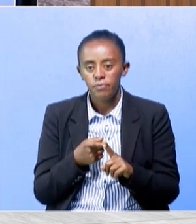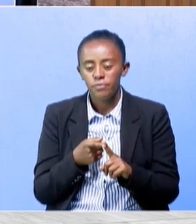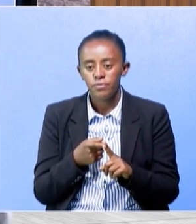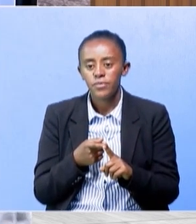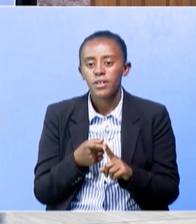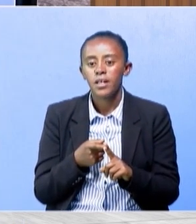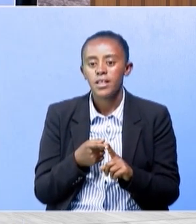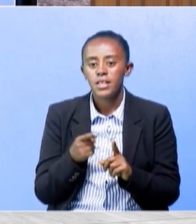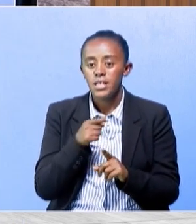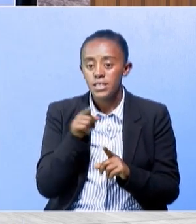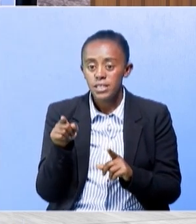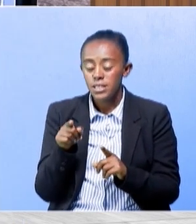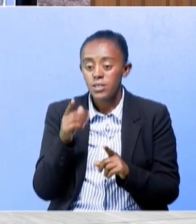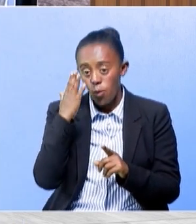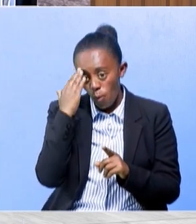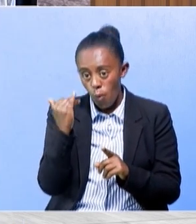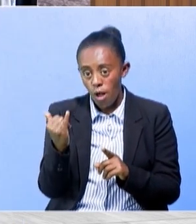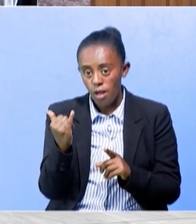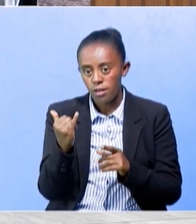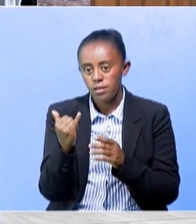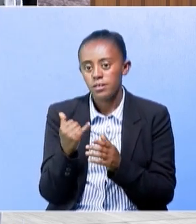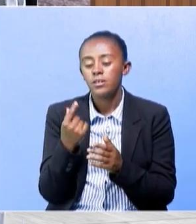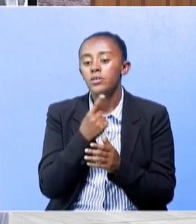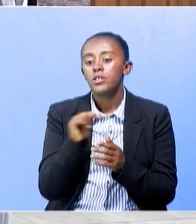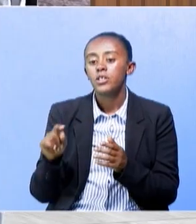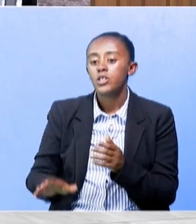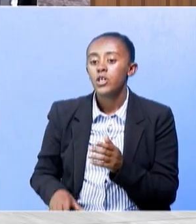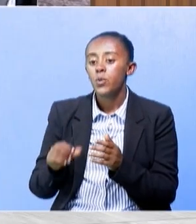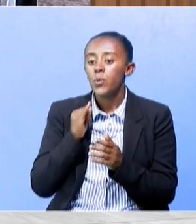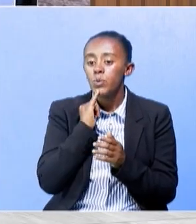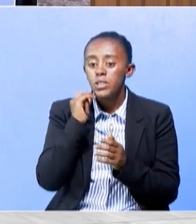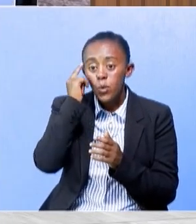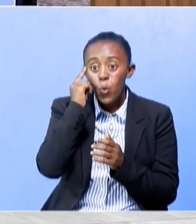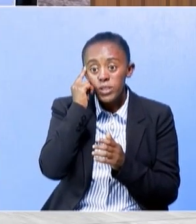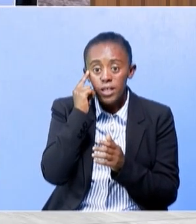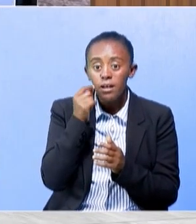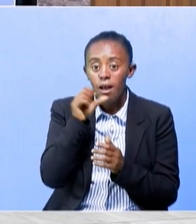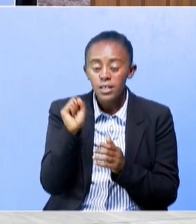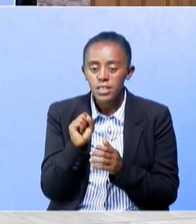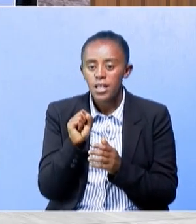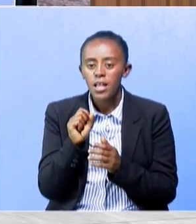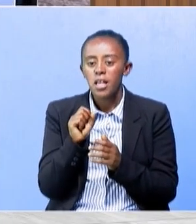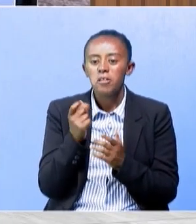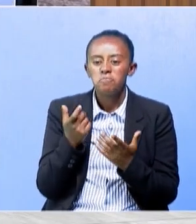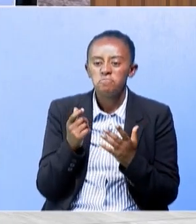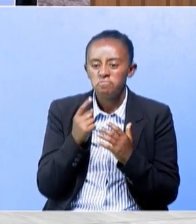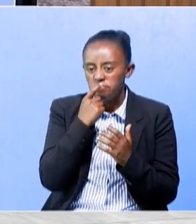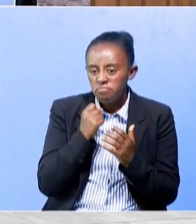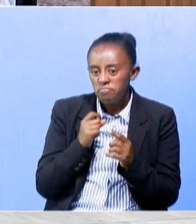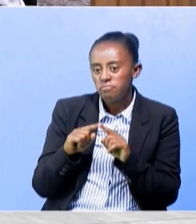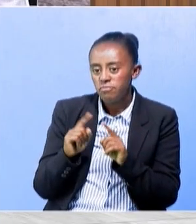okay? This is why the dog is considered as faithful